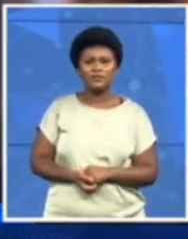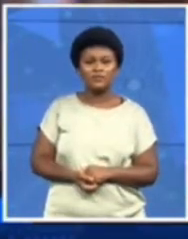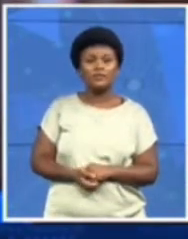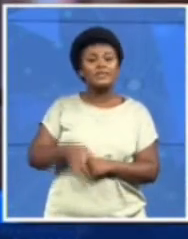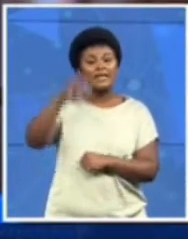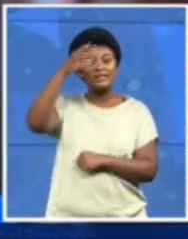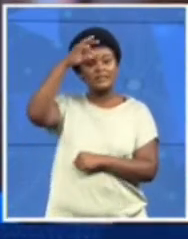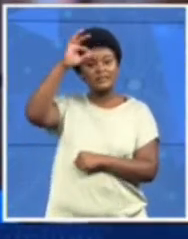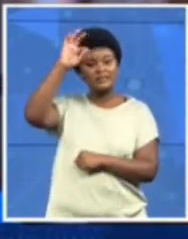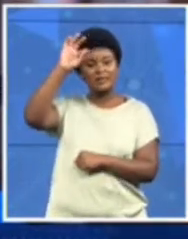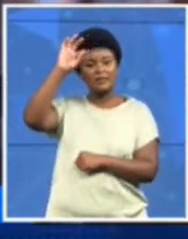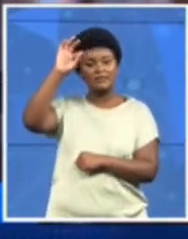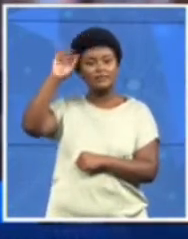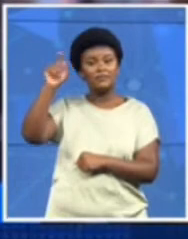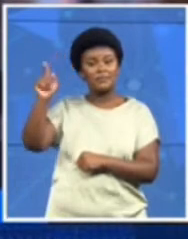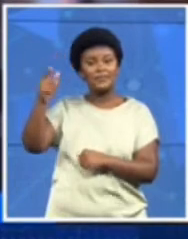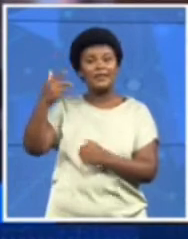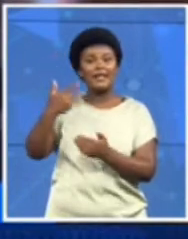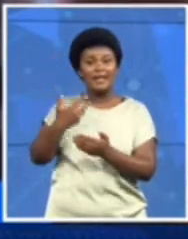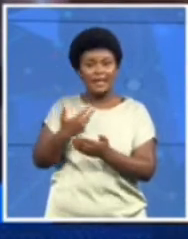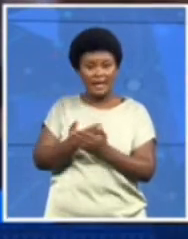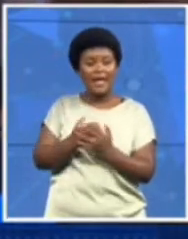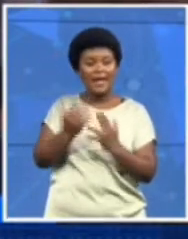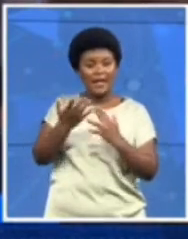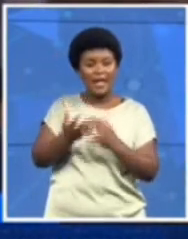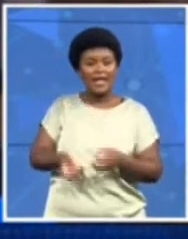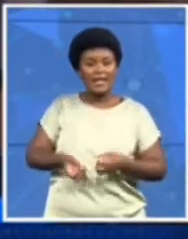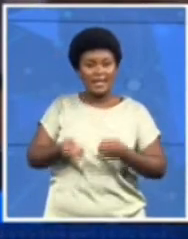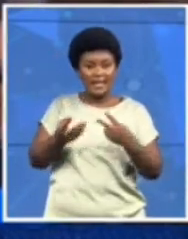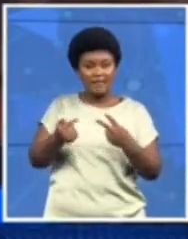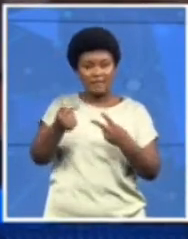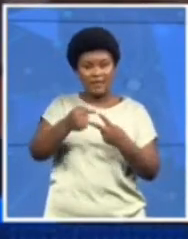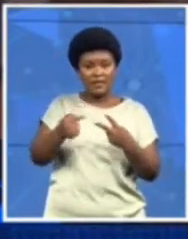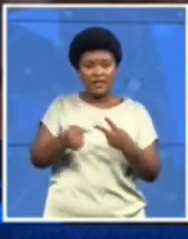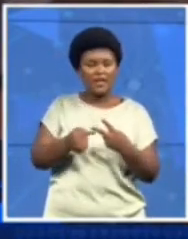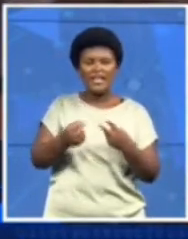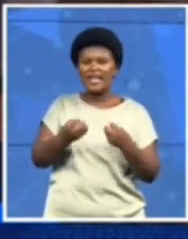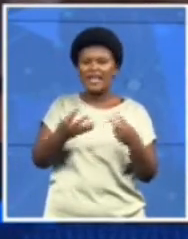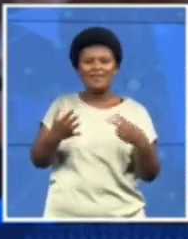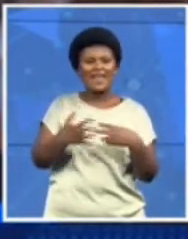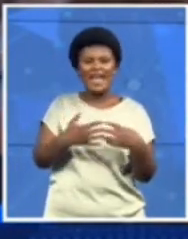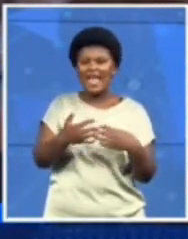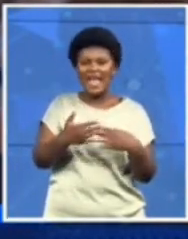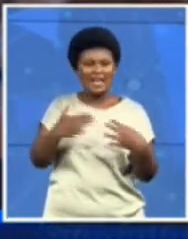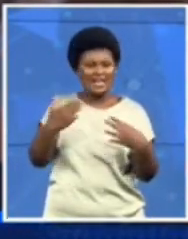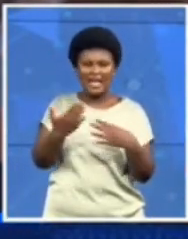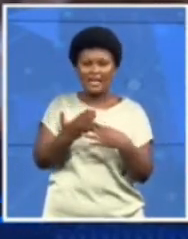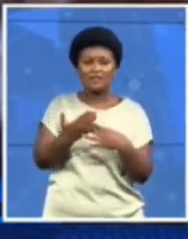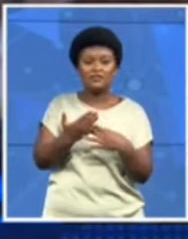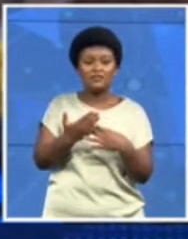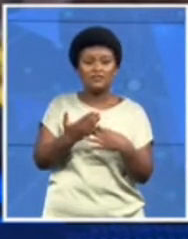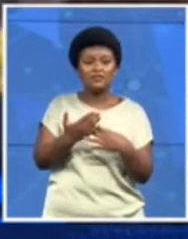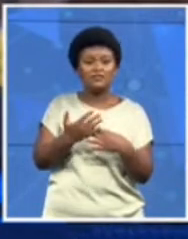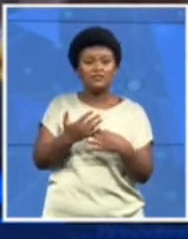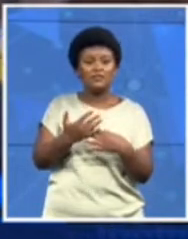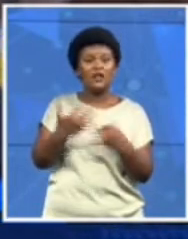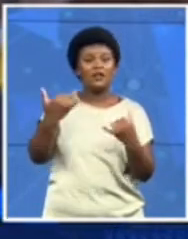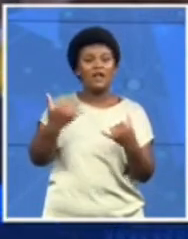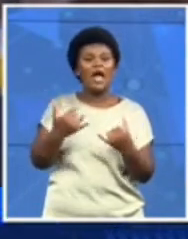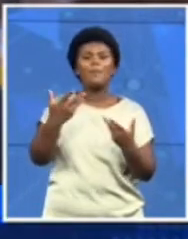can press against anyone, any charges. Because it's a question that one would assume. We are talking about only